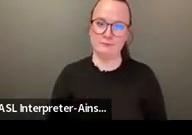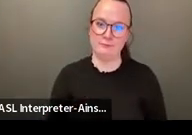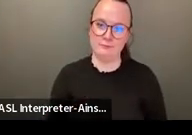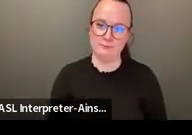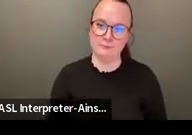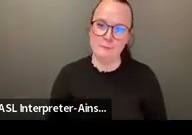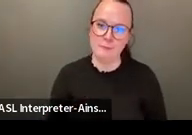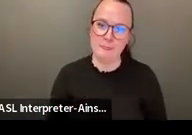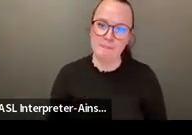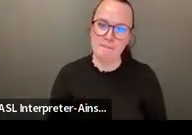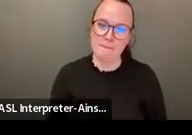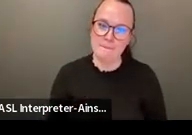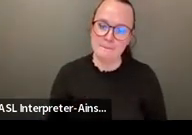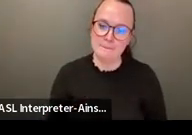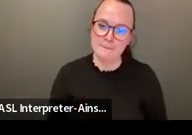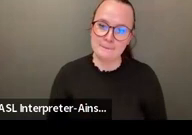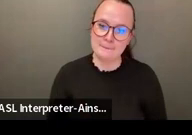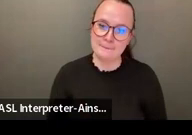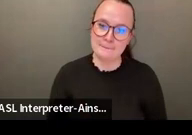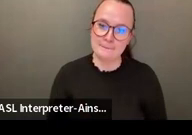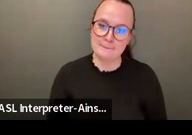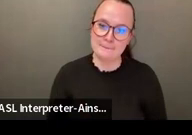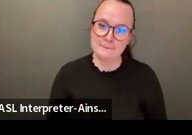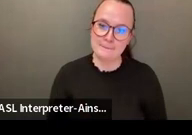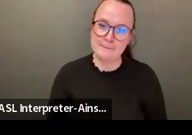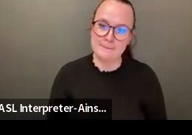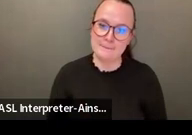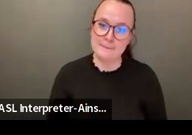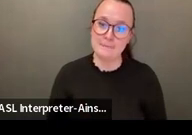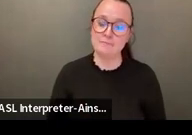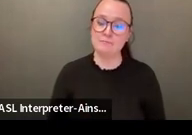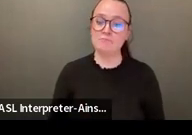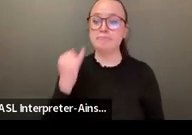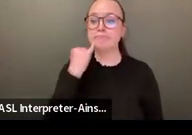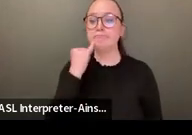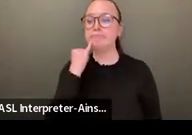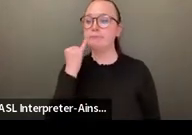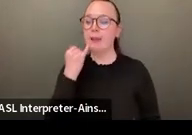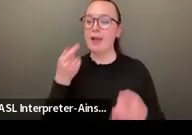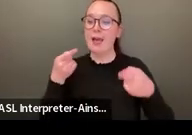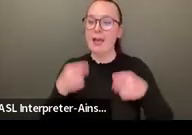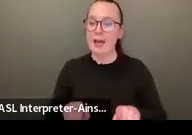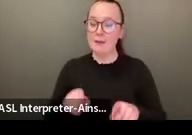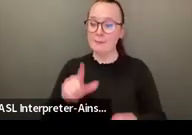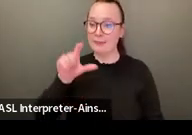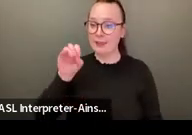So what if Leo gets to two of these things, but not the other one?